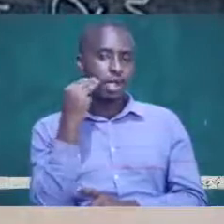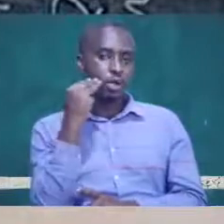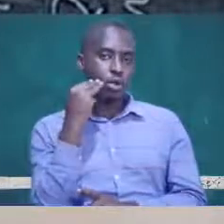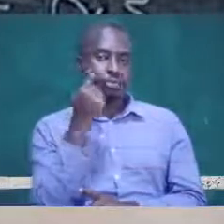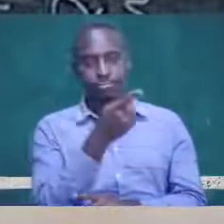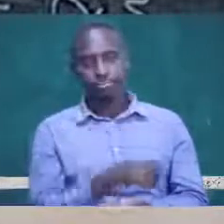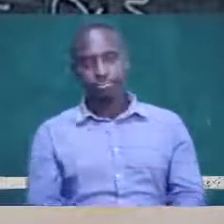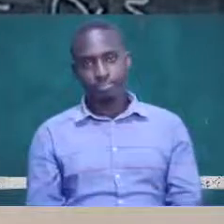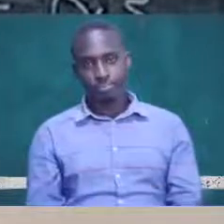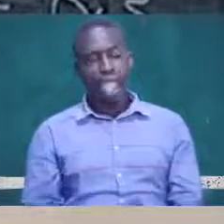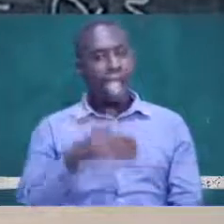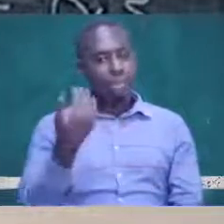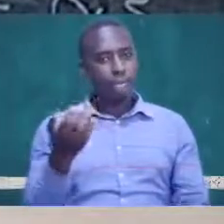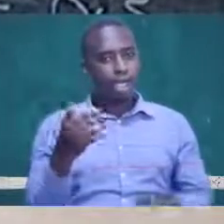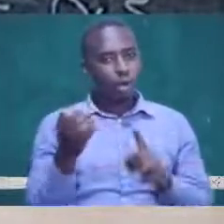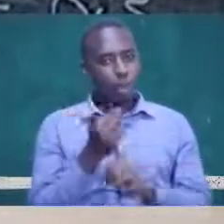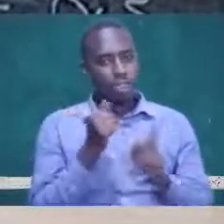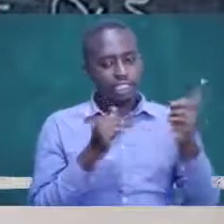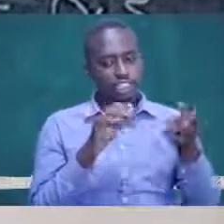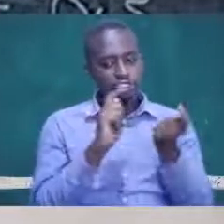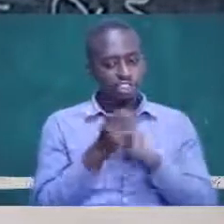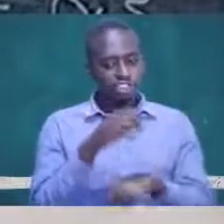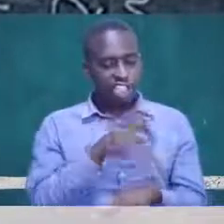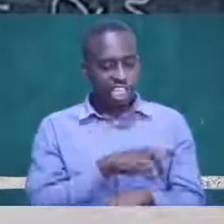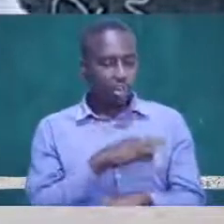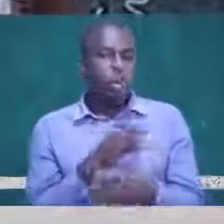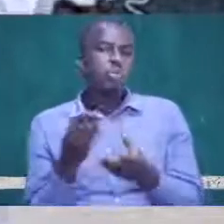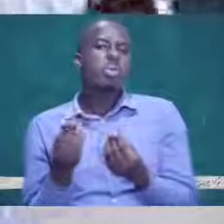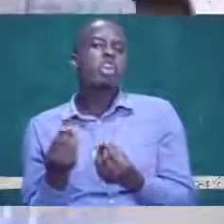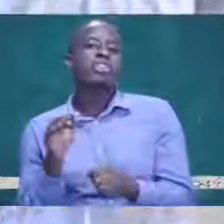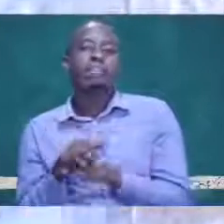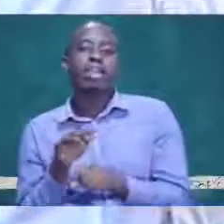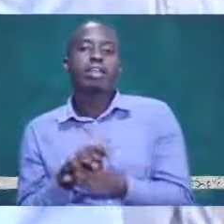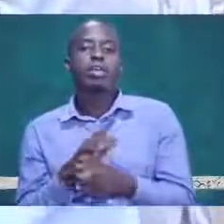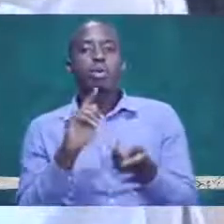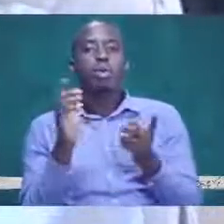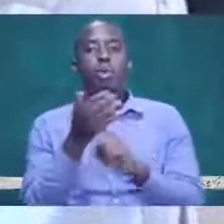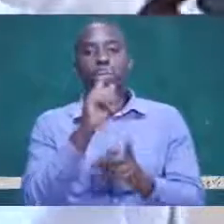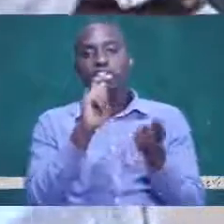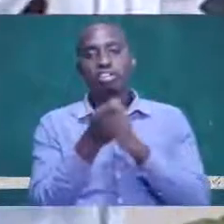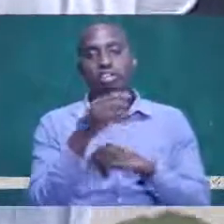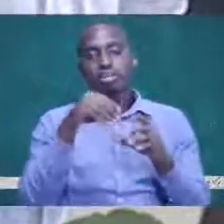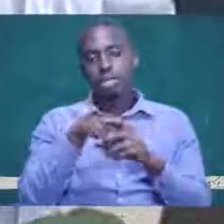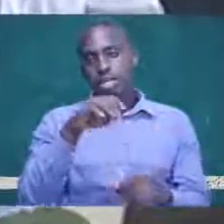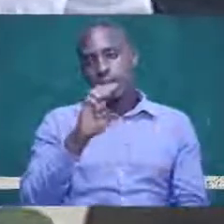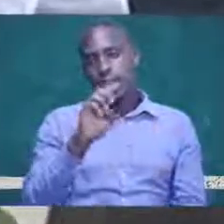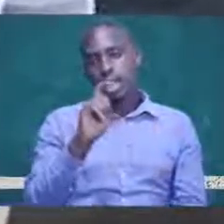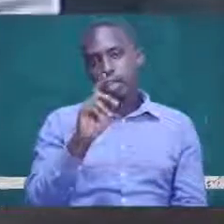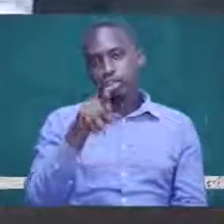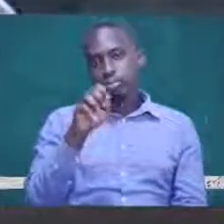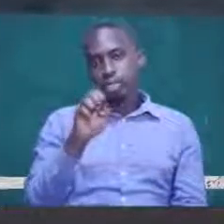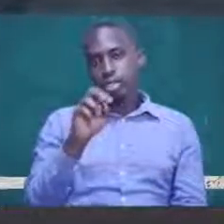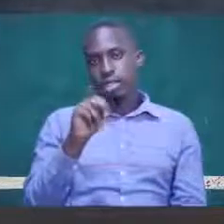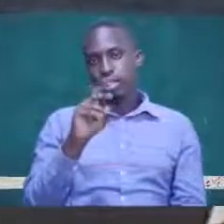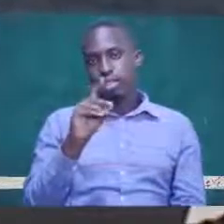income. Now, after getting a change in income, it will be easier to get a change in expenditure using the